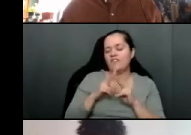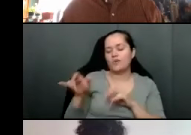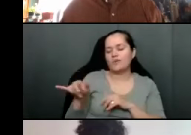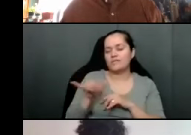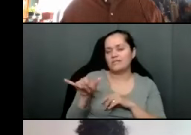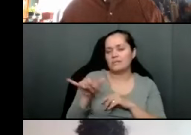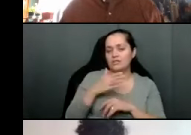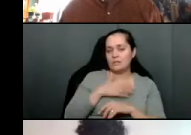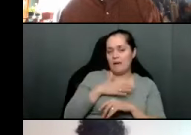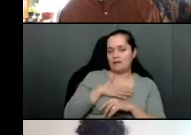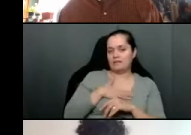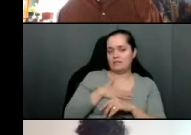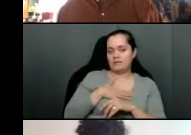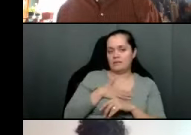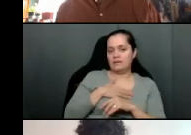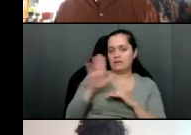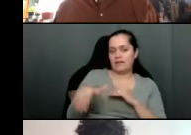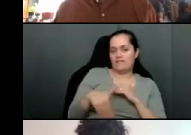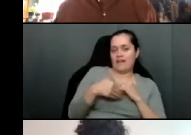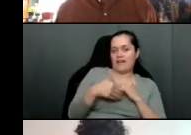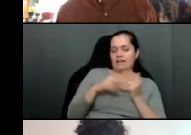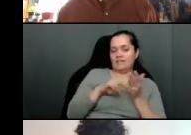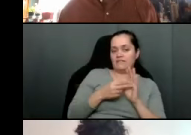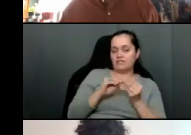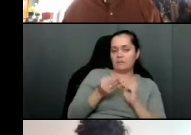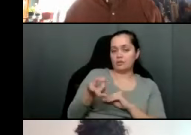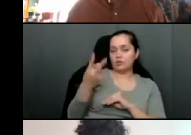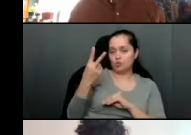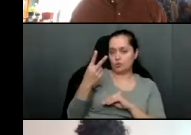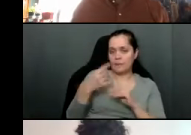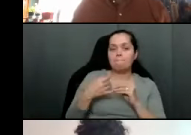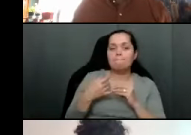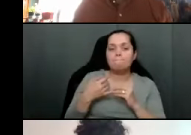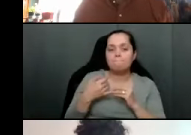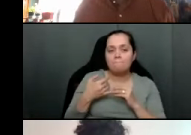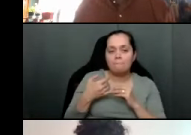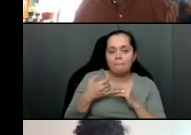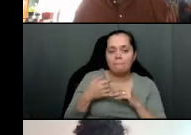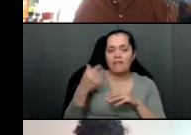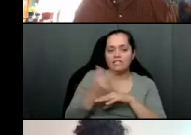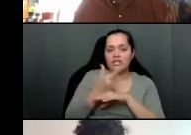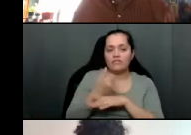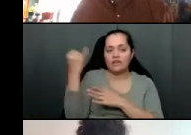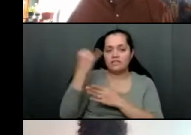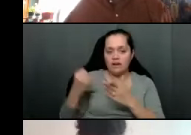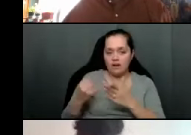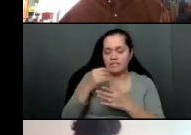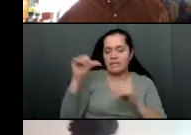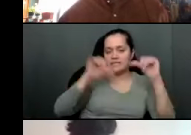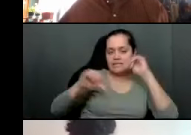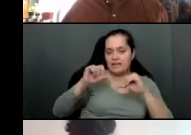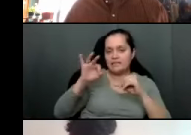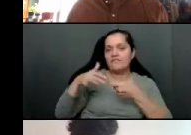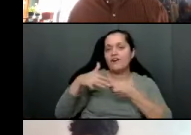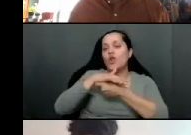to mine. And I've added now definition number 2. Geography is the art and science